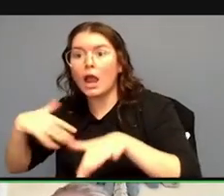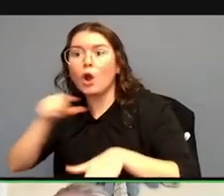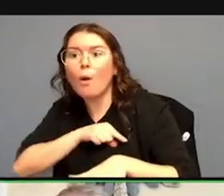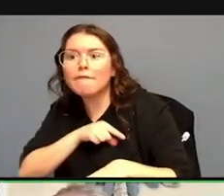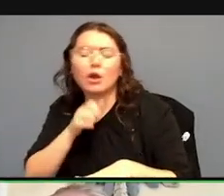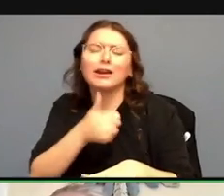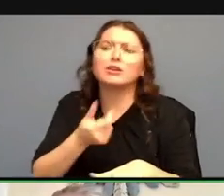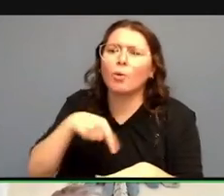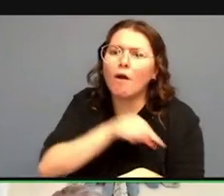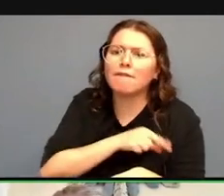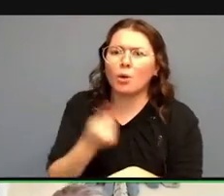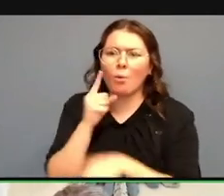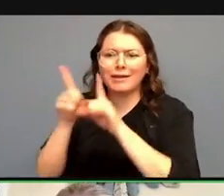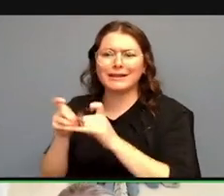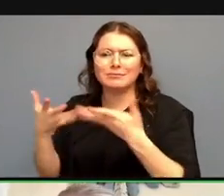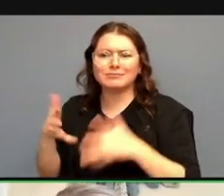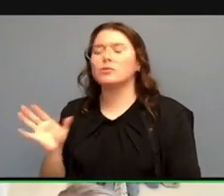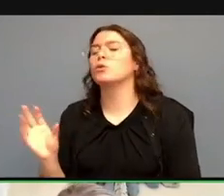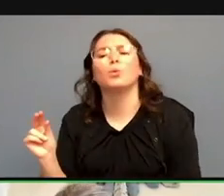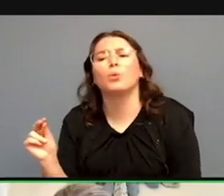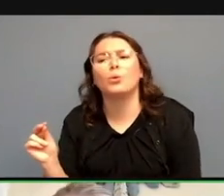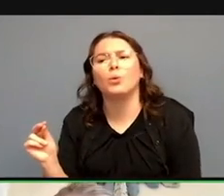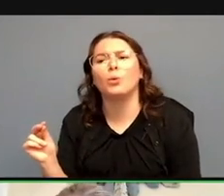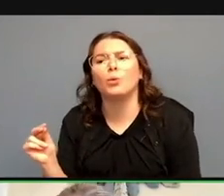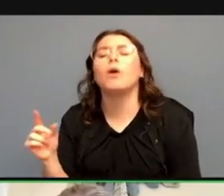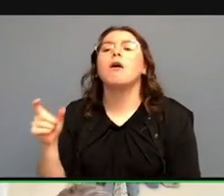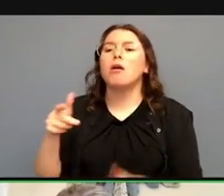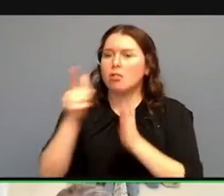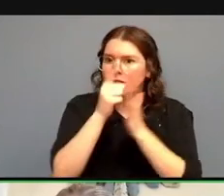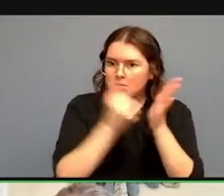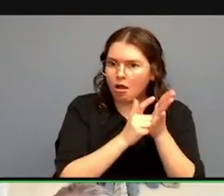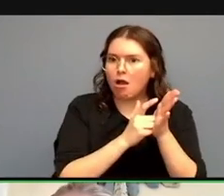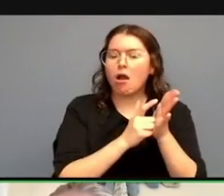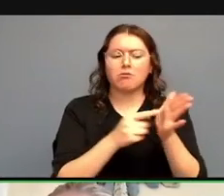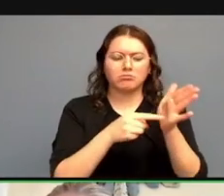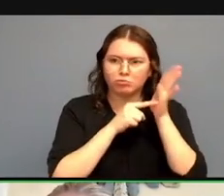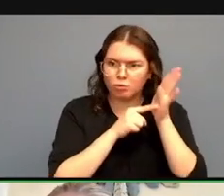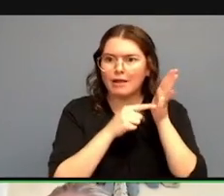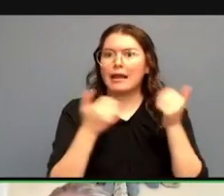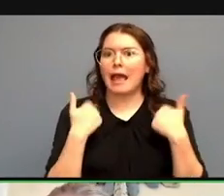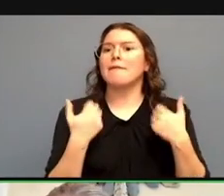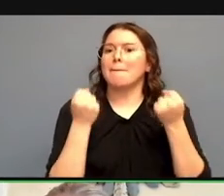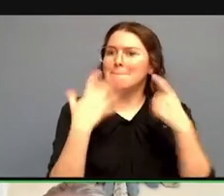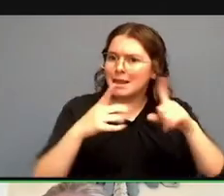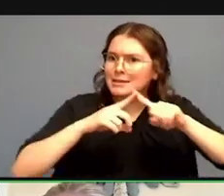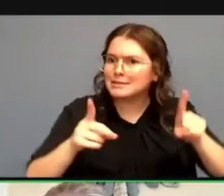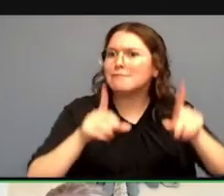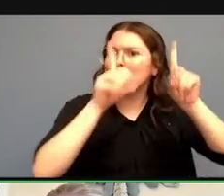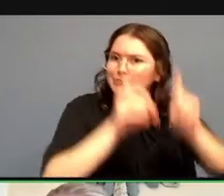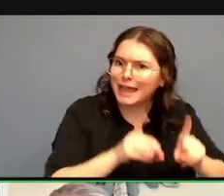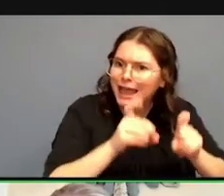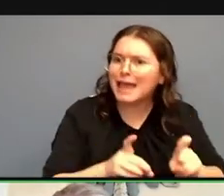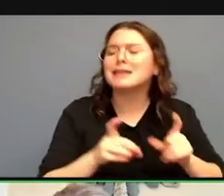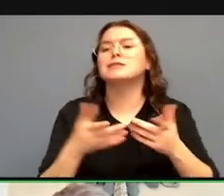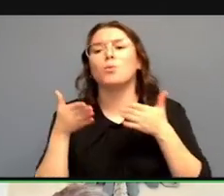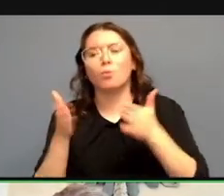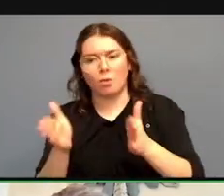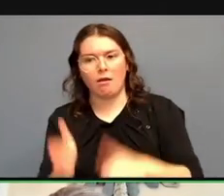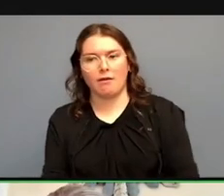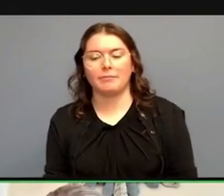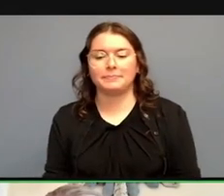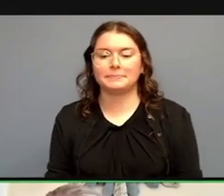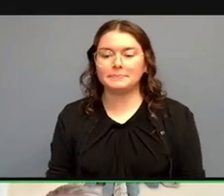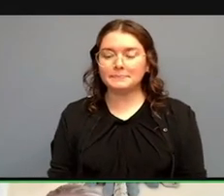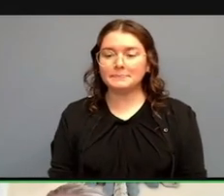not qualify. The law specifies that we have to consider multiple measures when we're doing assessments.